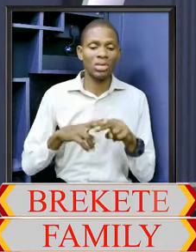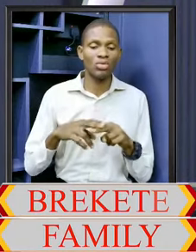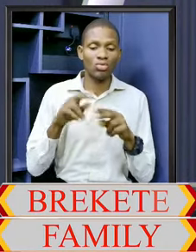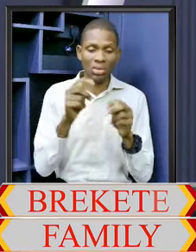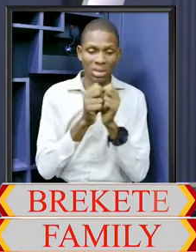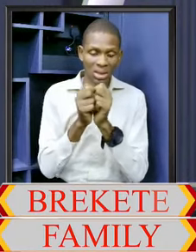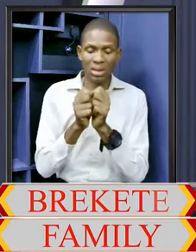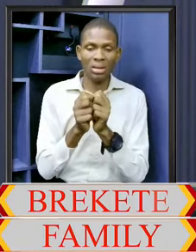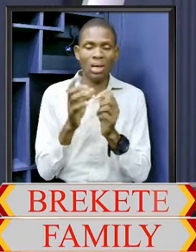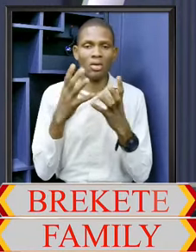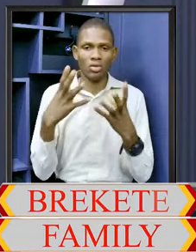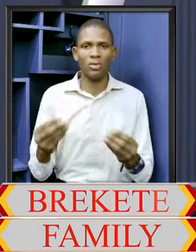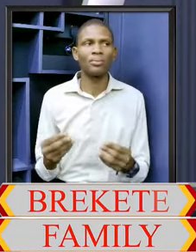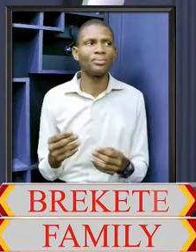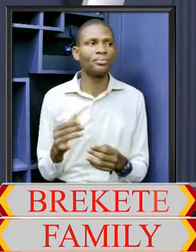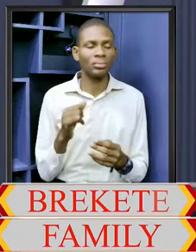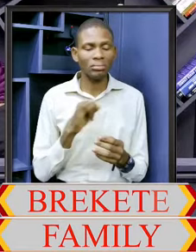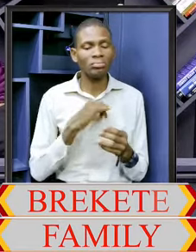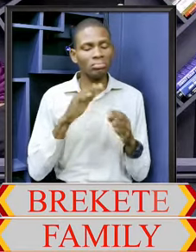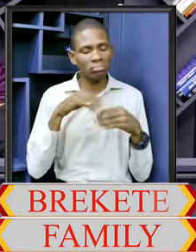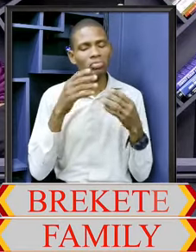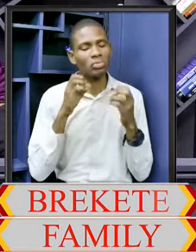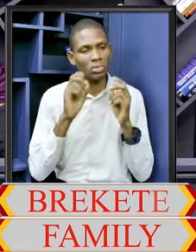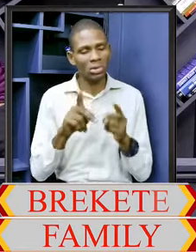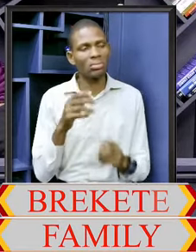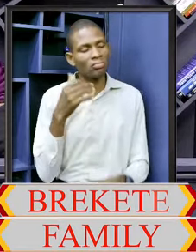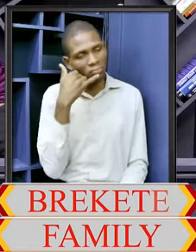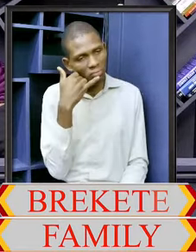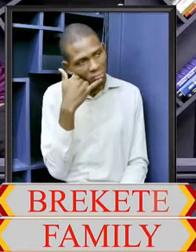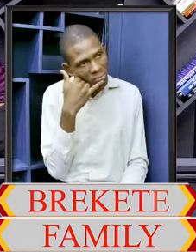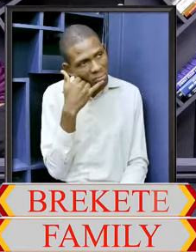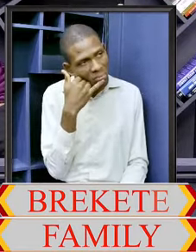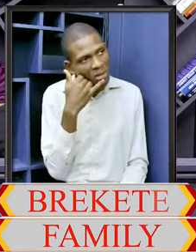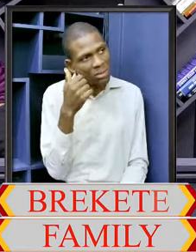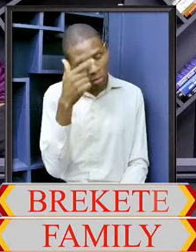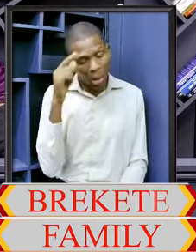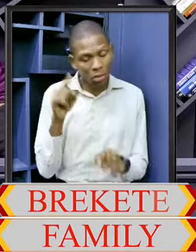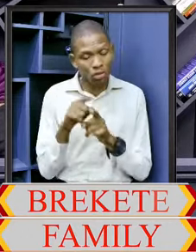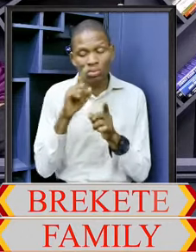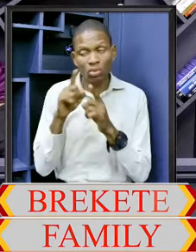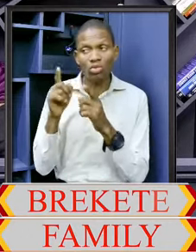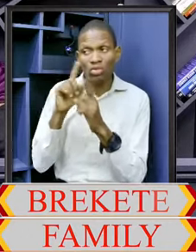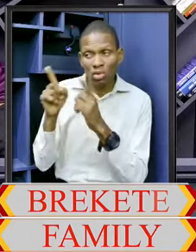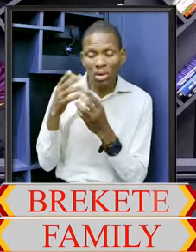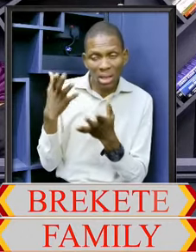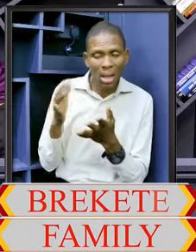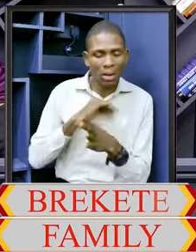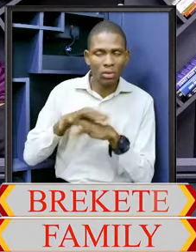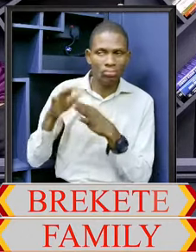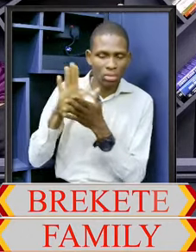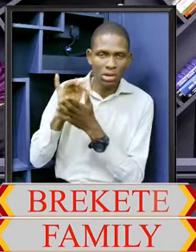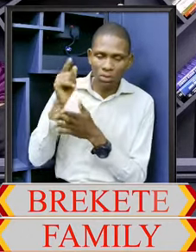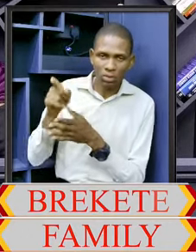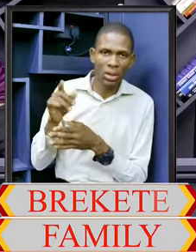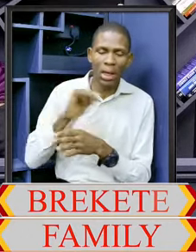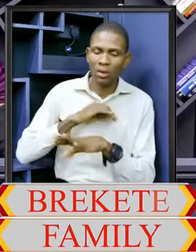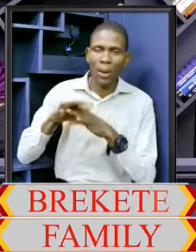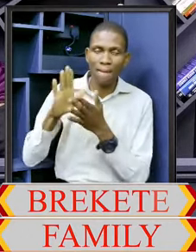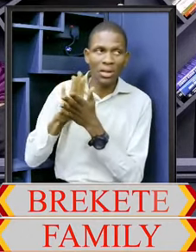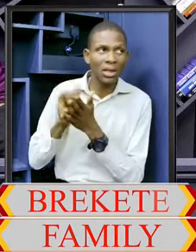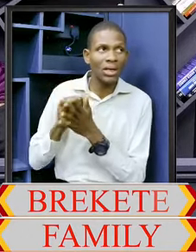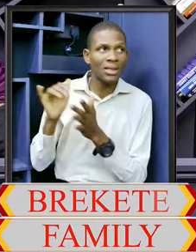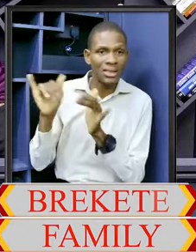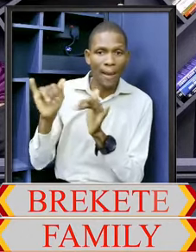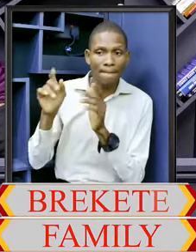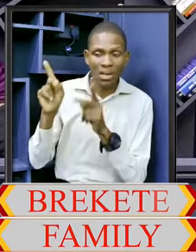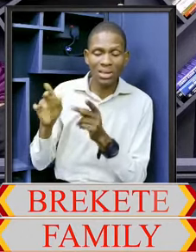table, talk them. I don't give them opportunity because as ona talk, I no believe ona. I no believe say the same person will be